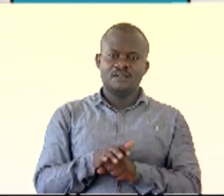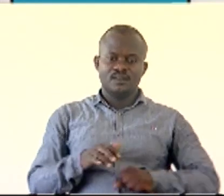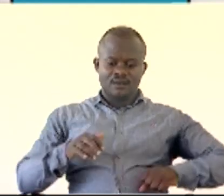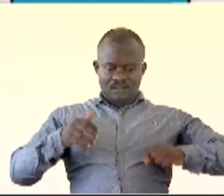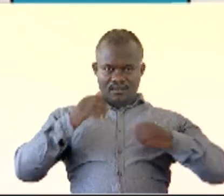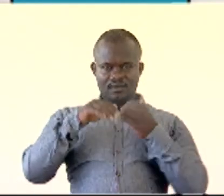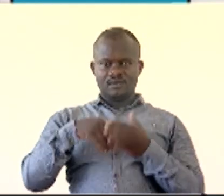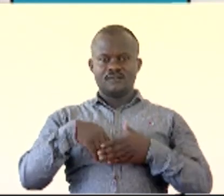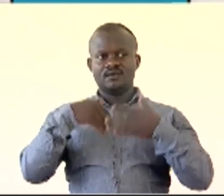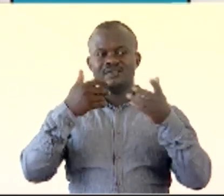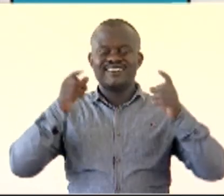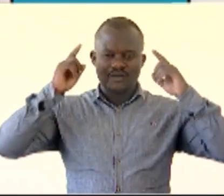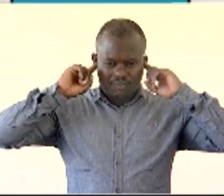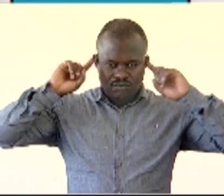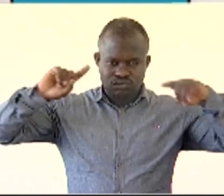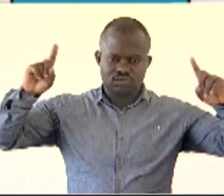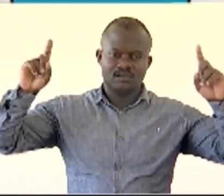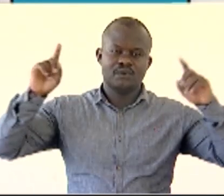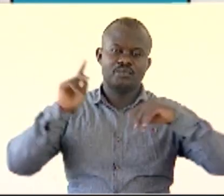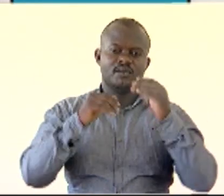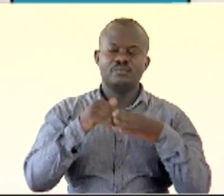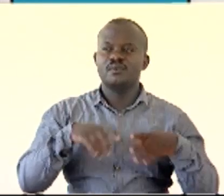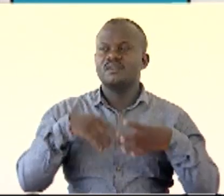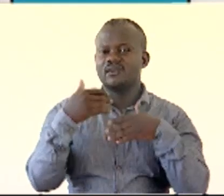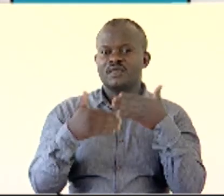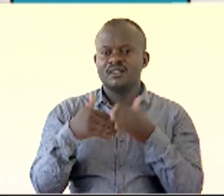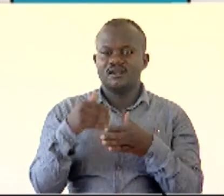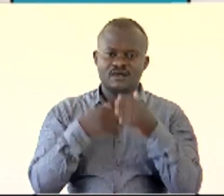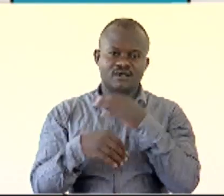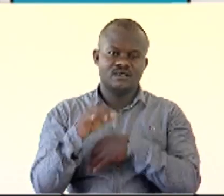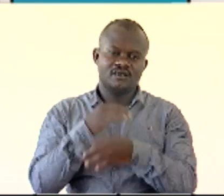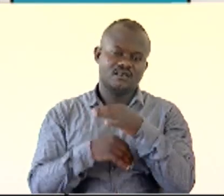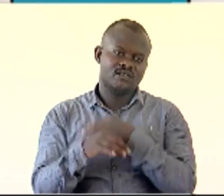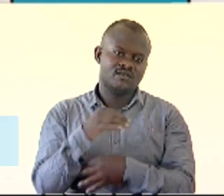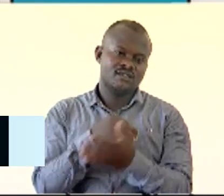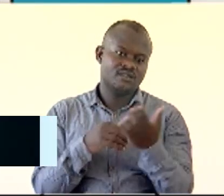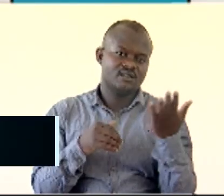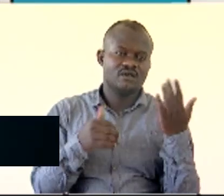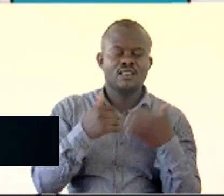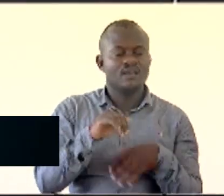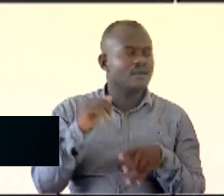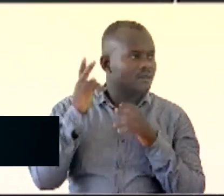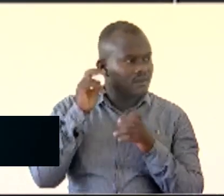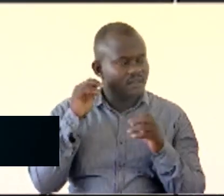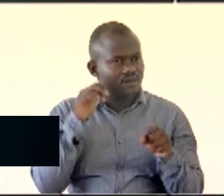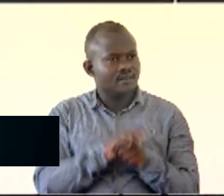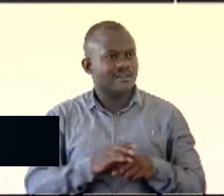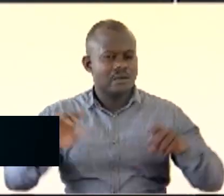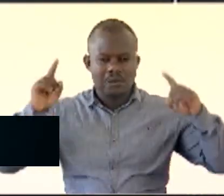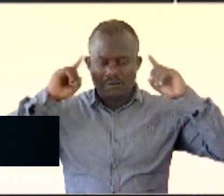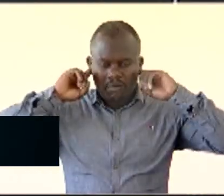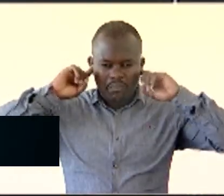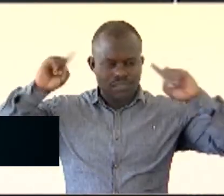a lot of noise. People who live near industries, they hear a lot of noise from